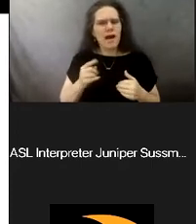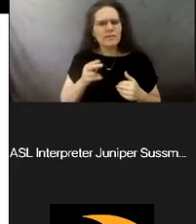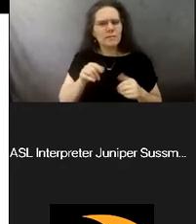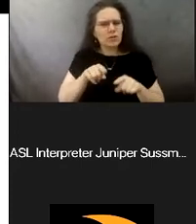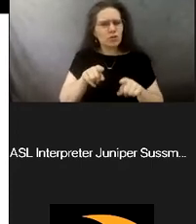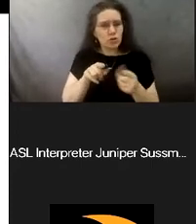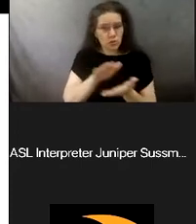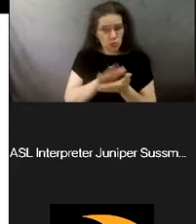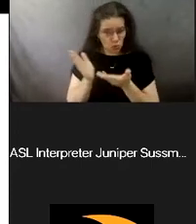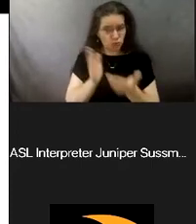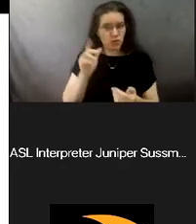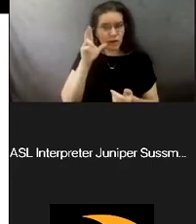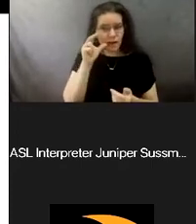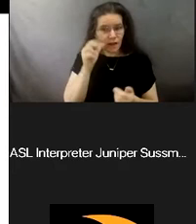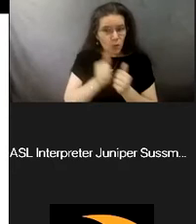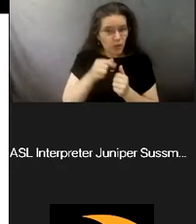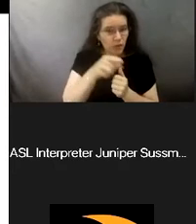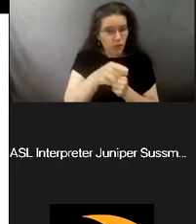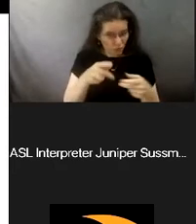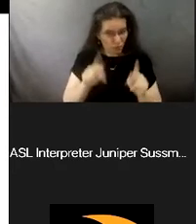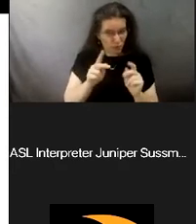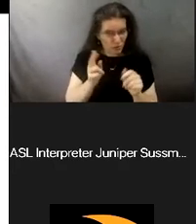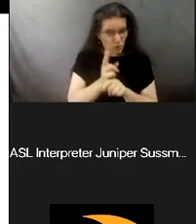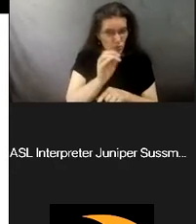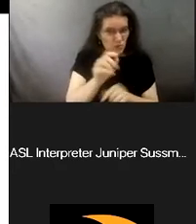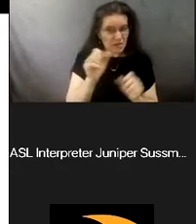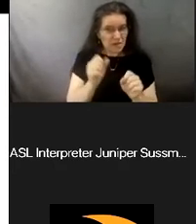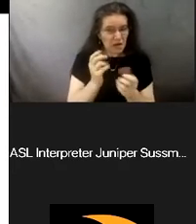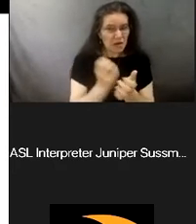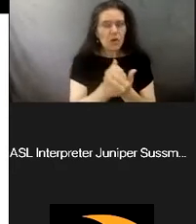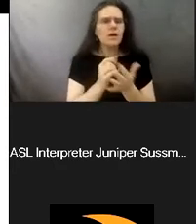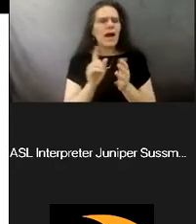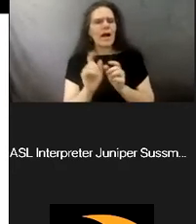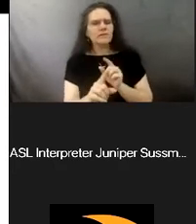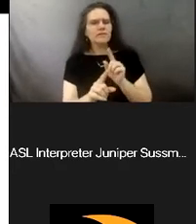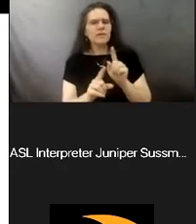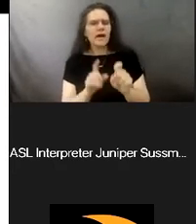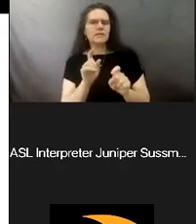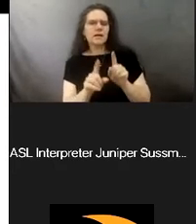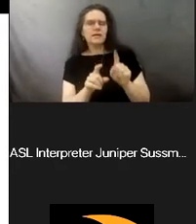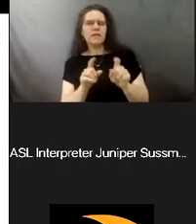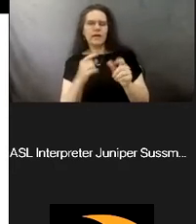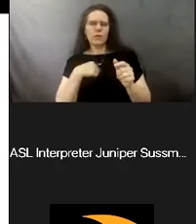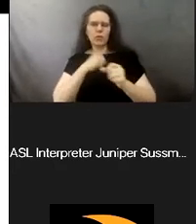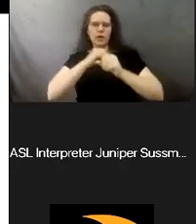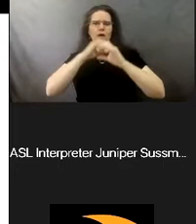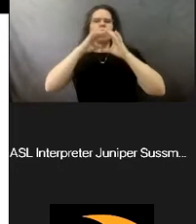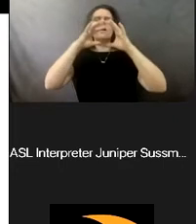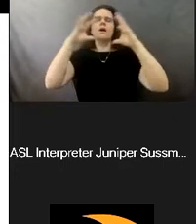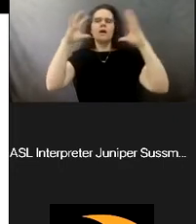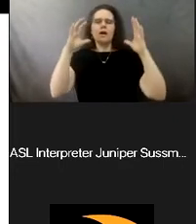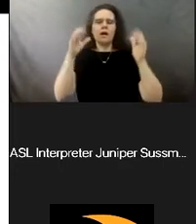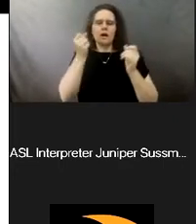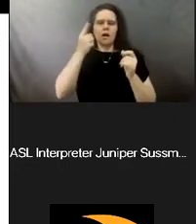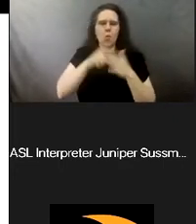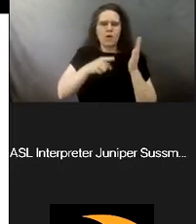inhaler with you? Are you able to use your inhaler? All of those different pieces, I think, help us put the pieces of the puzzle together and help us really